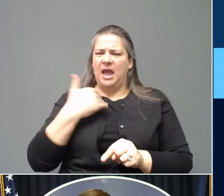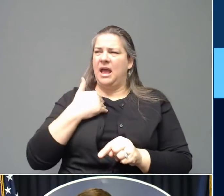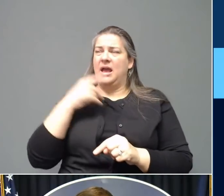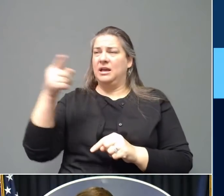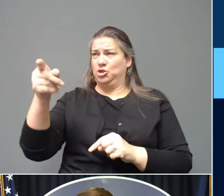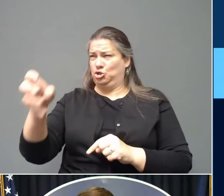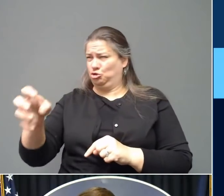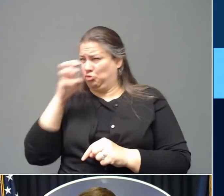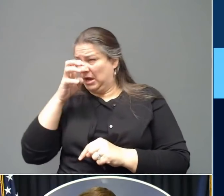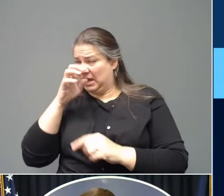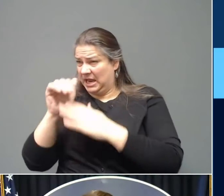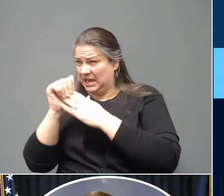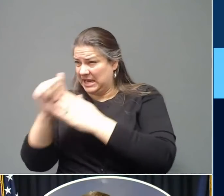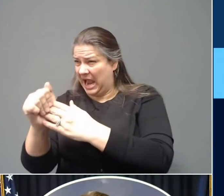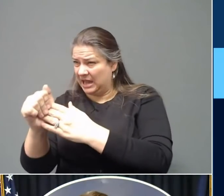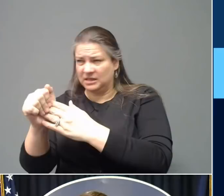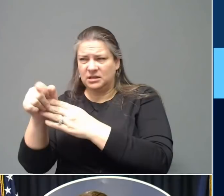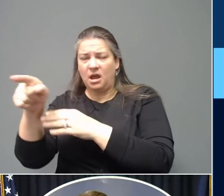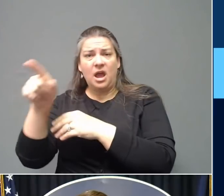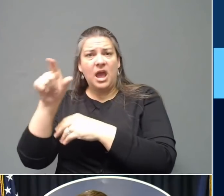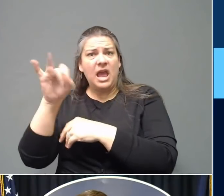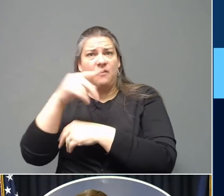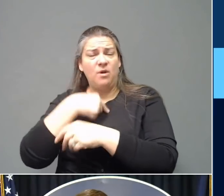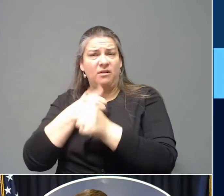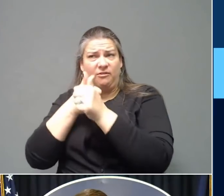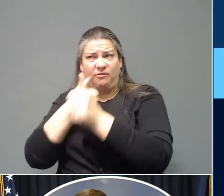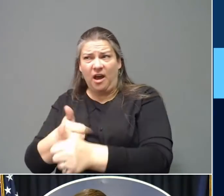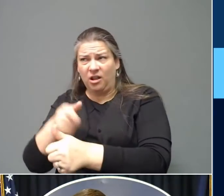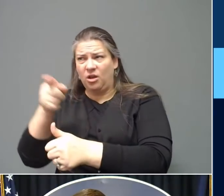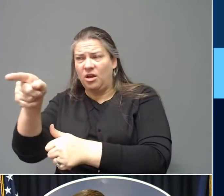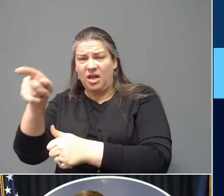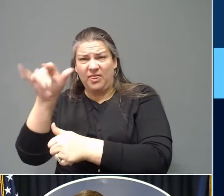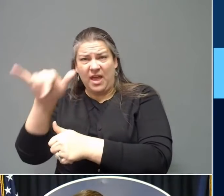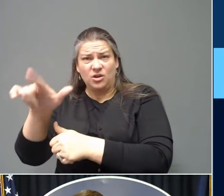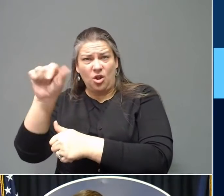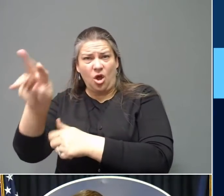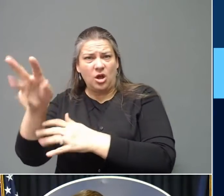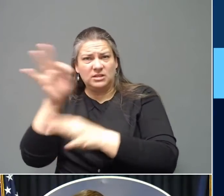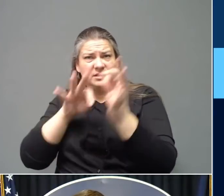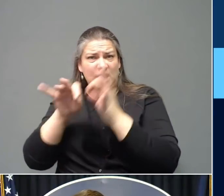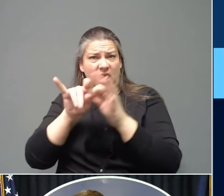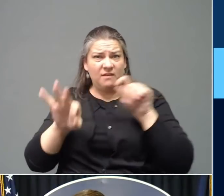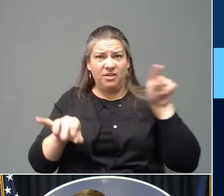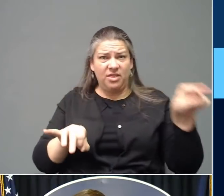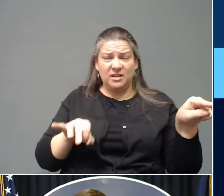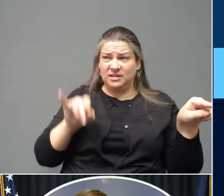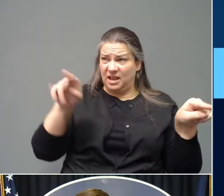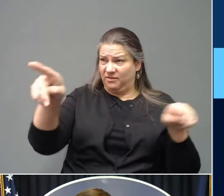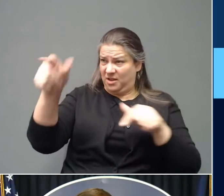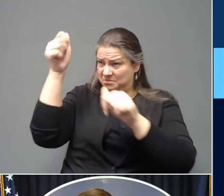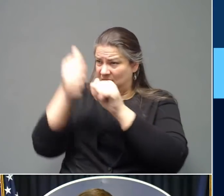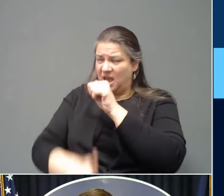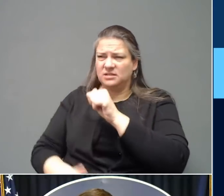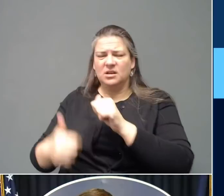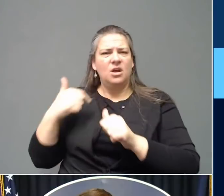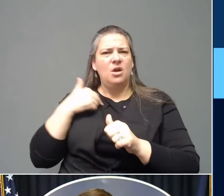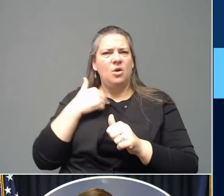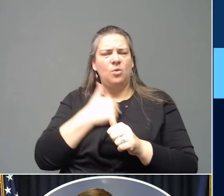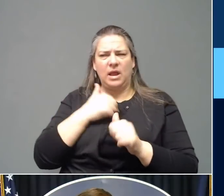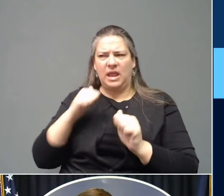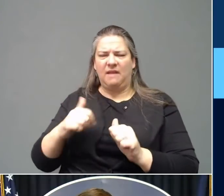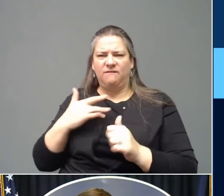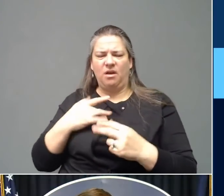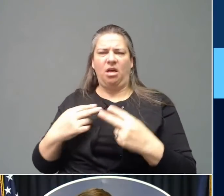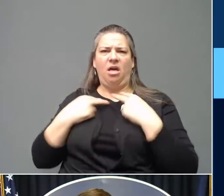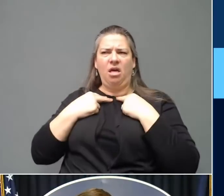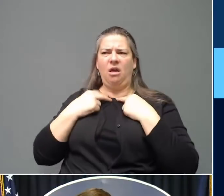could be debilitating for things that we can do safely. But it also